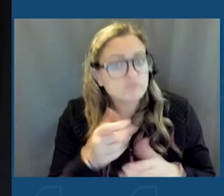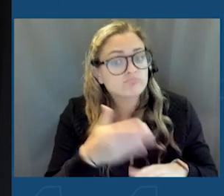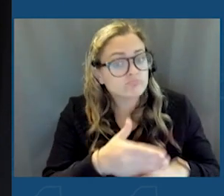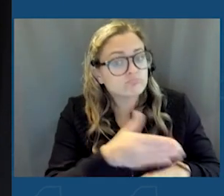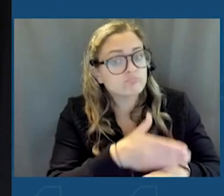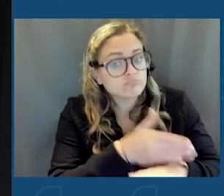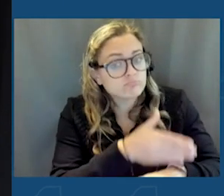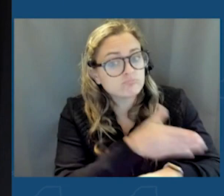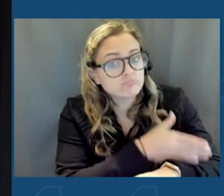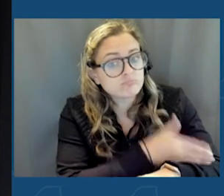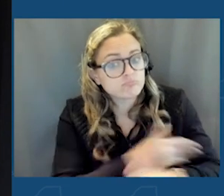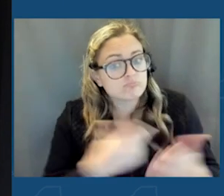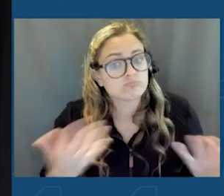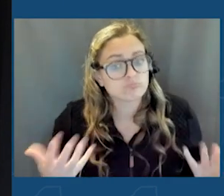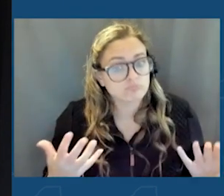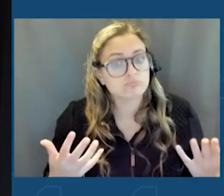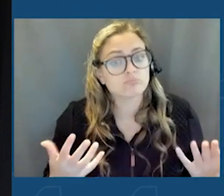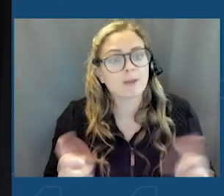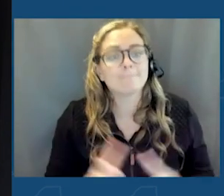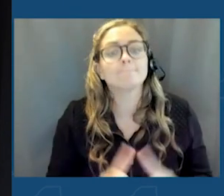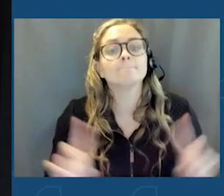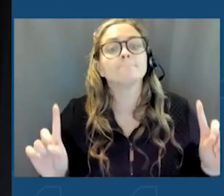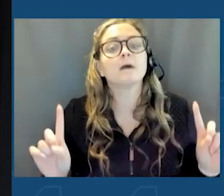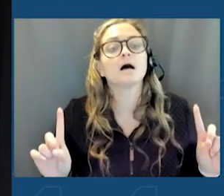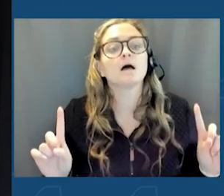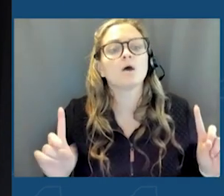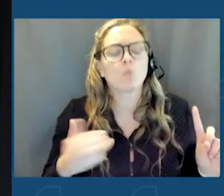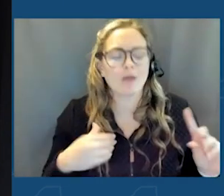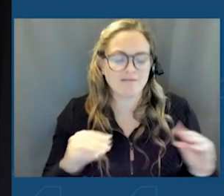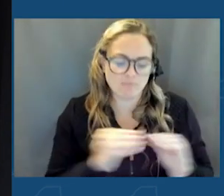progress, but we have more